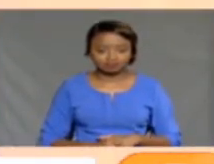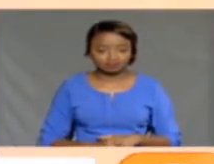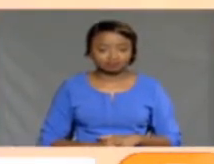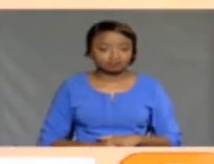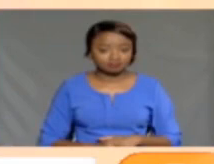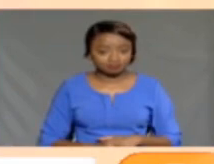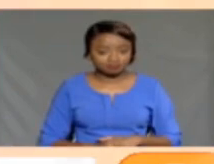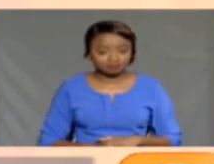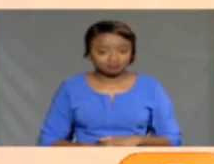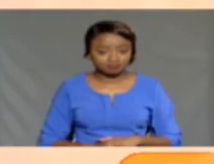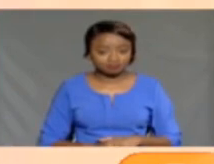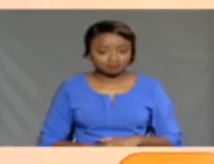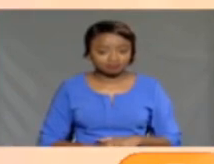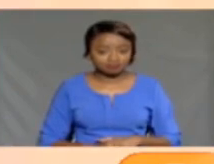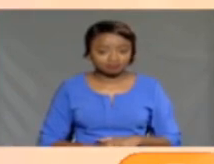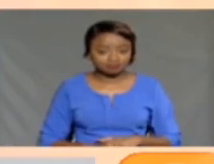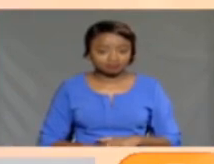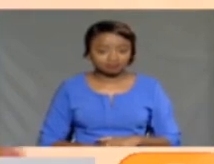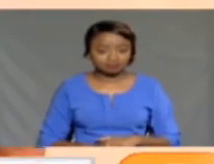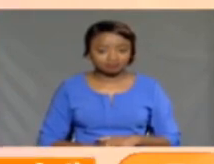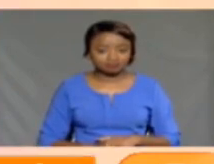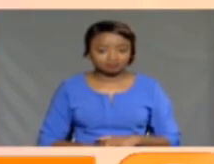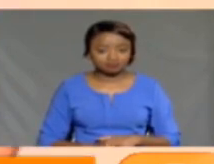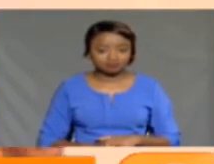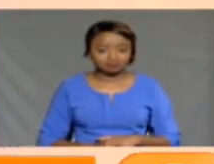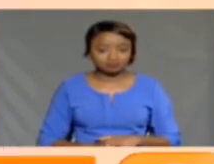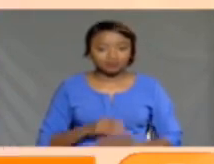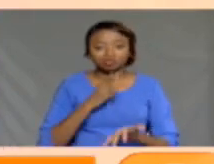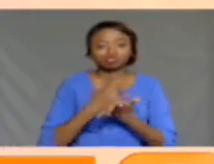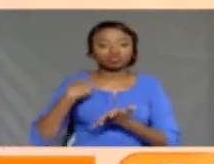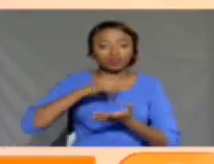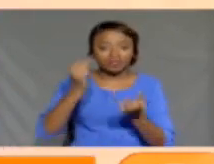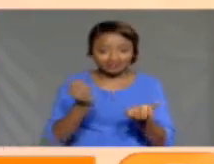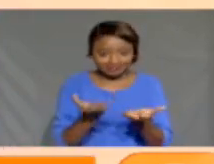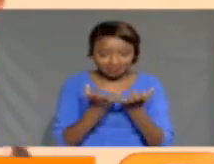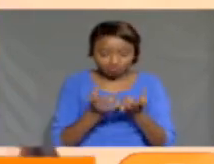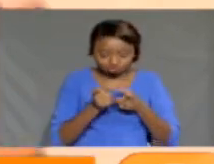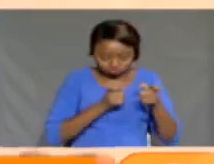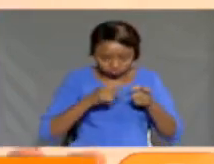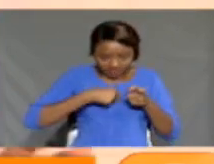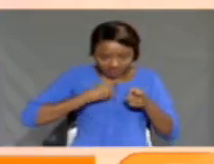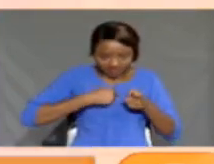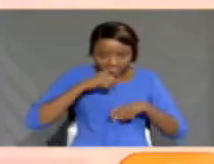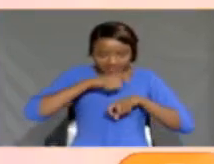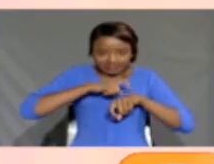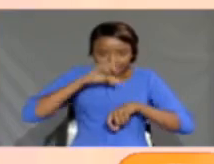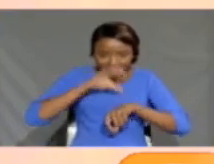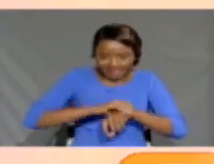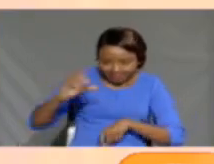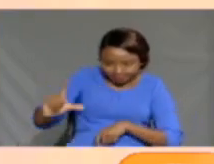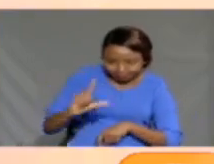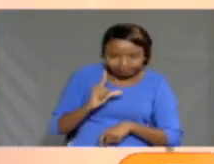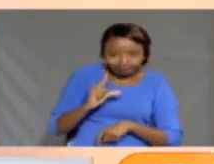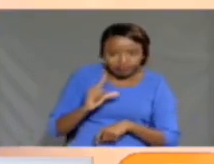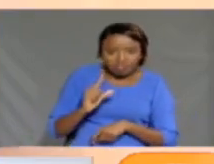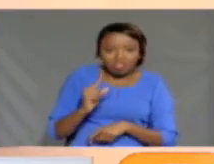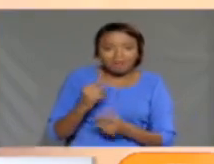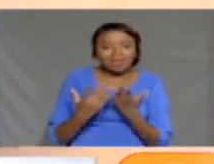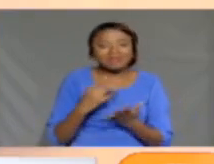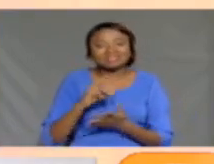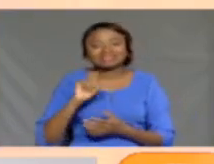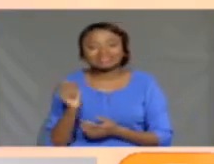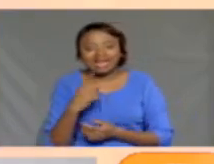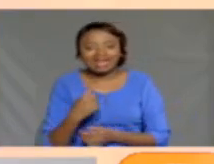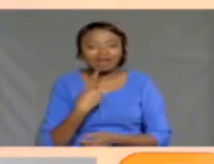Enough doesn't exist. Basically, it requires us to discipline ourselves that when you are earning 100 shillings, save some 20